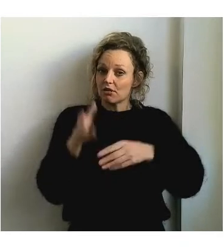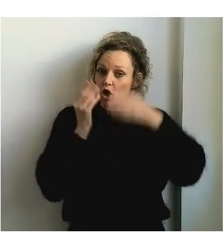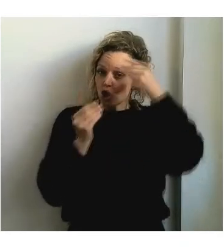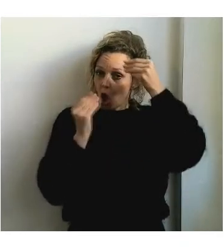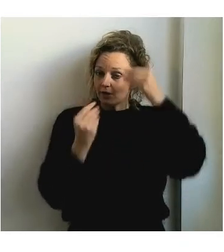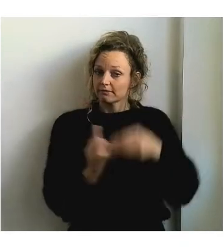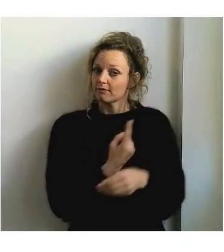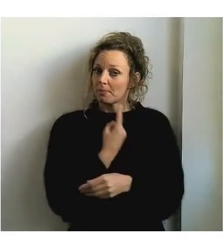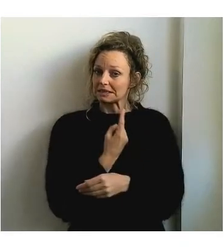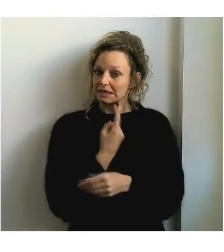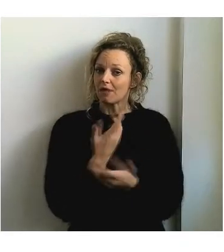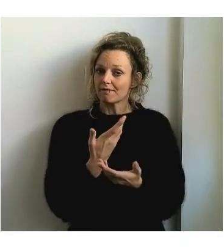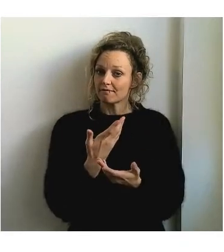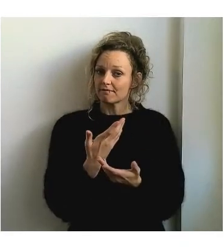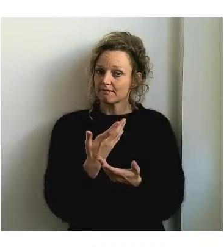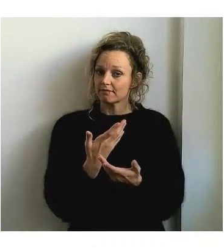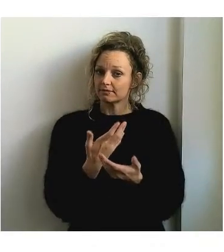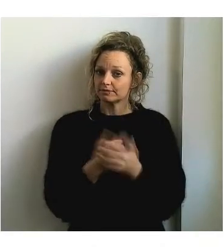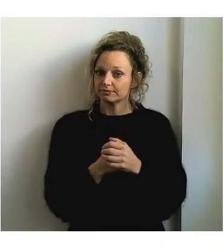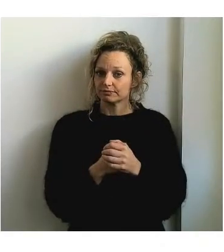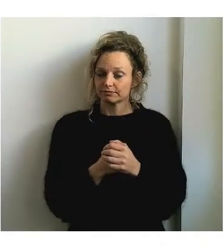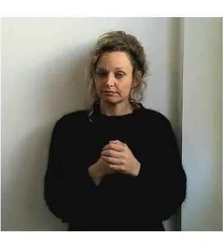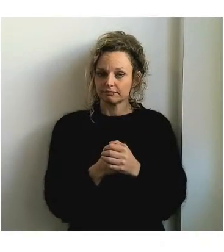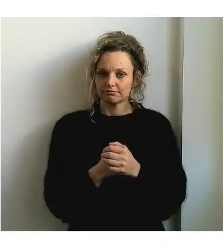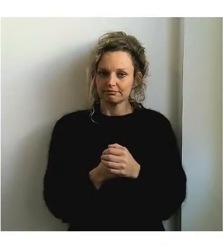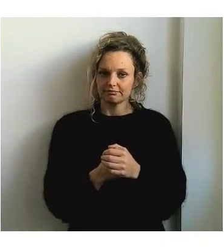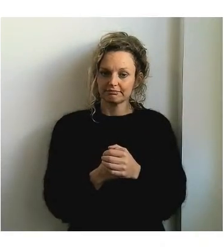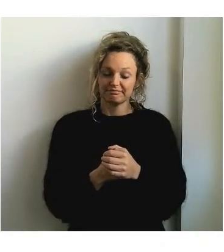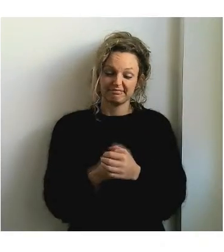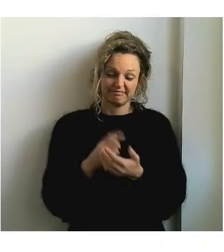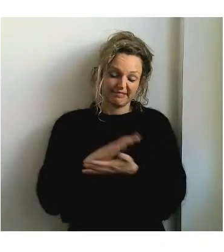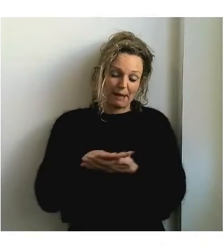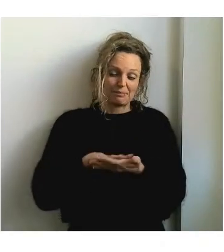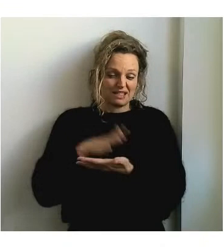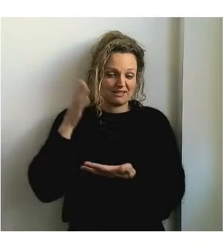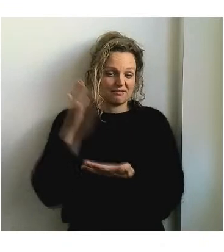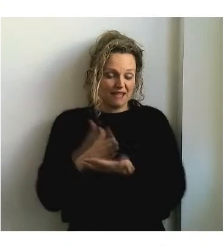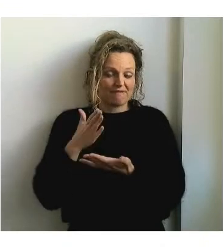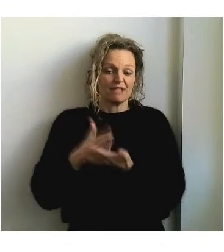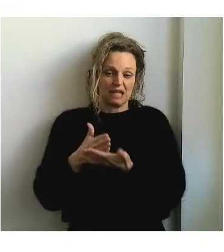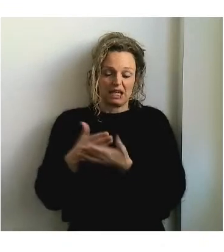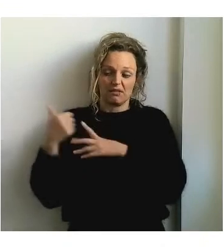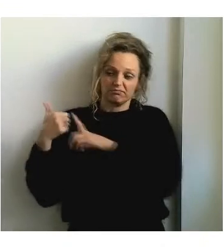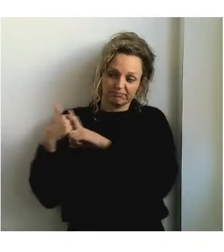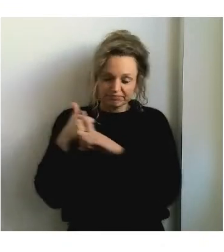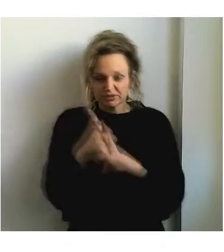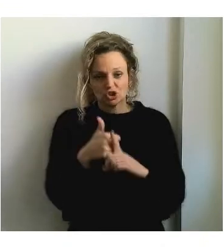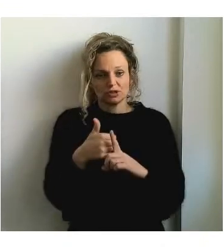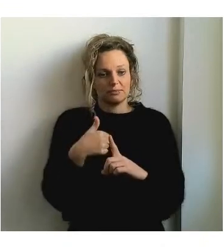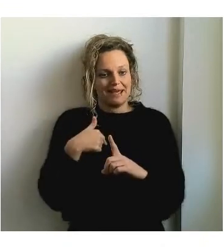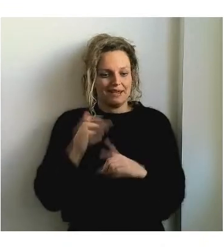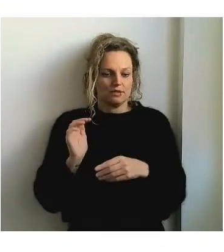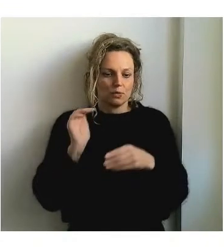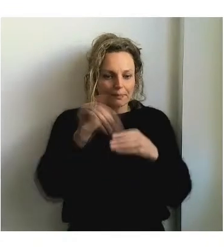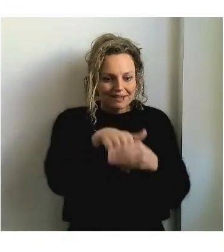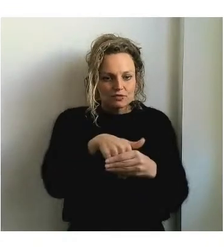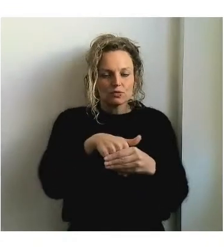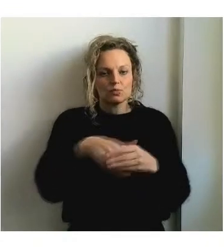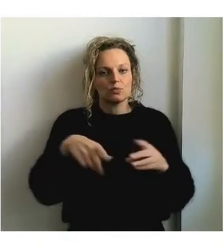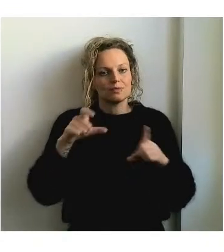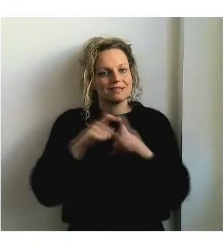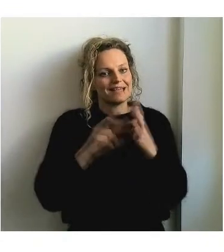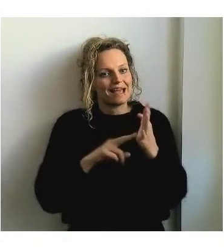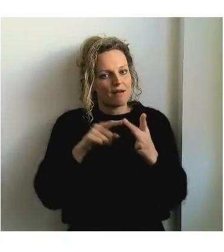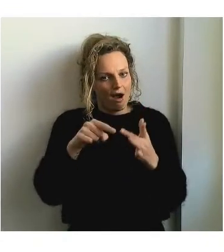like I said, it was certainly the catalyst for me then wanting to move into a D&I role. And I'm lucky enough now to